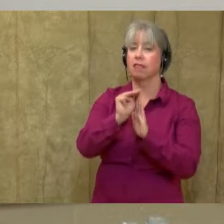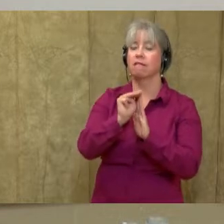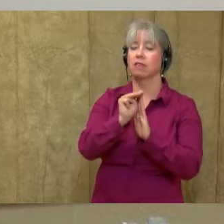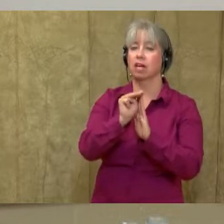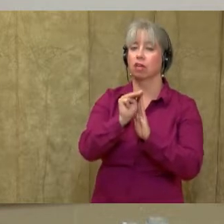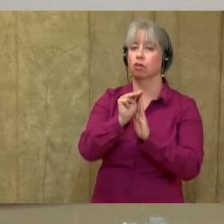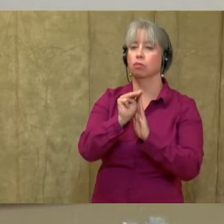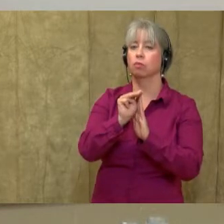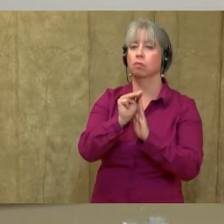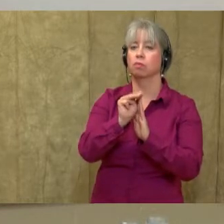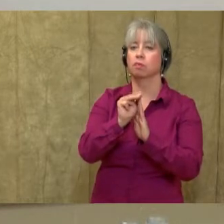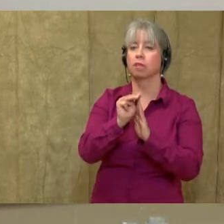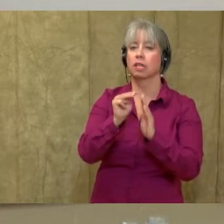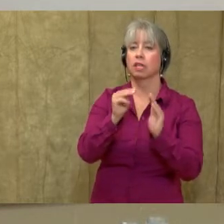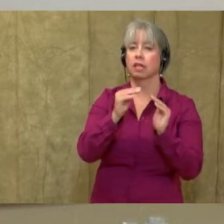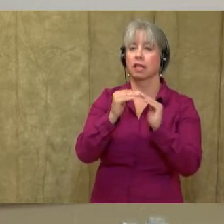4/3